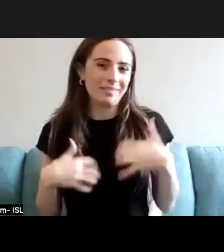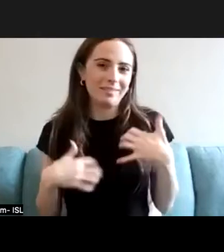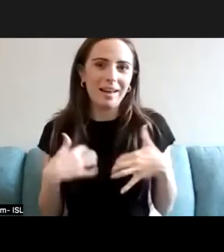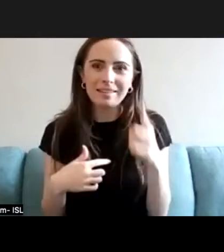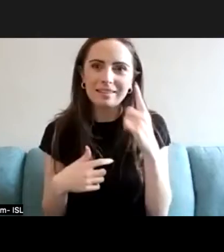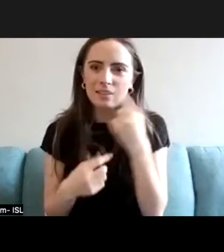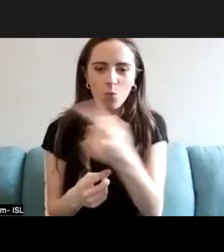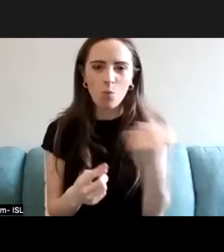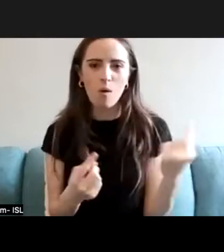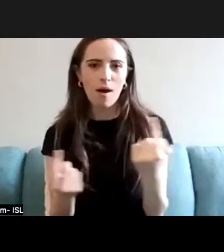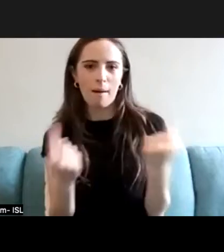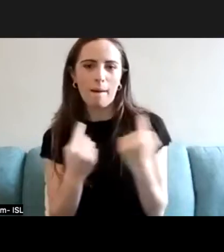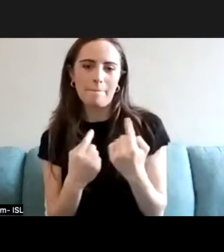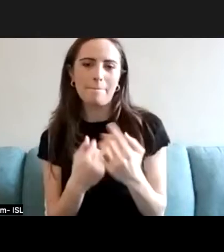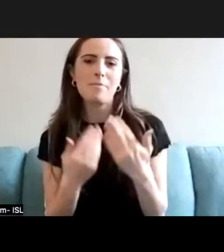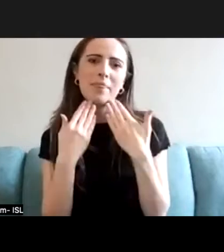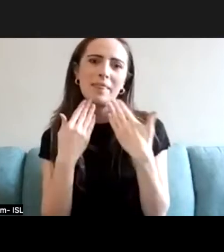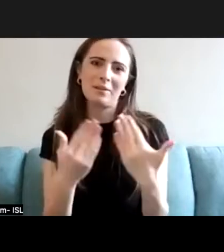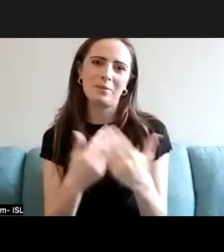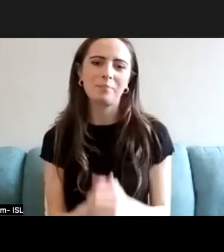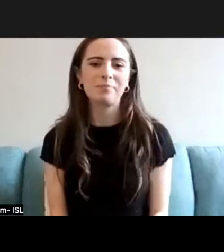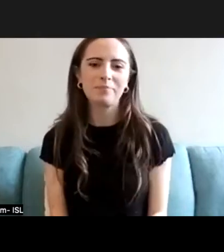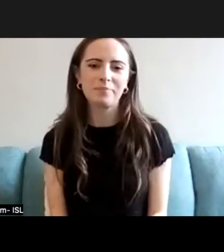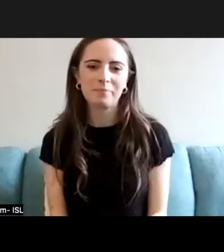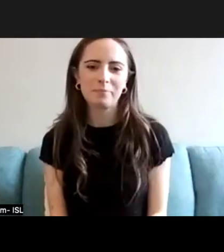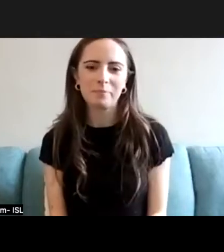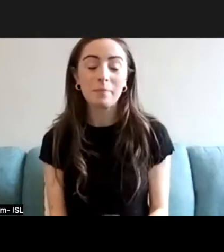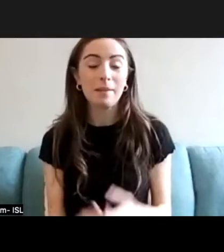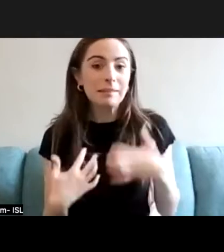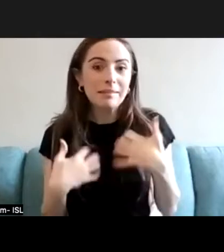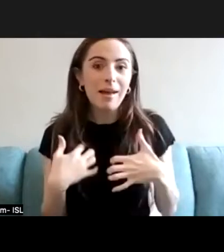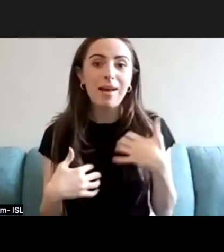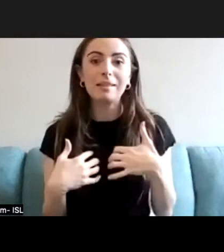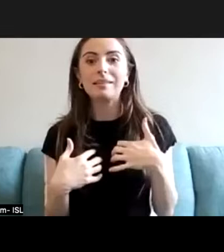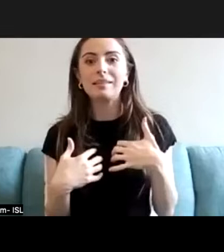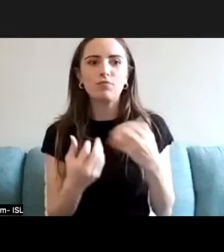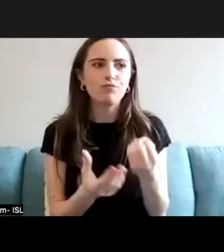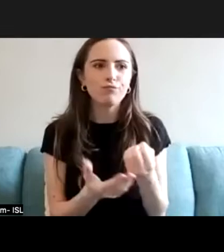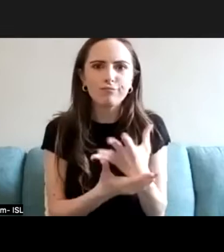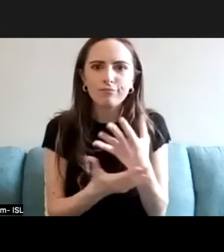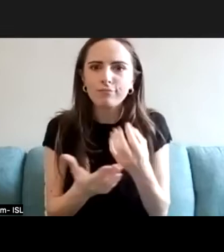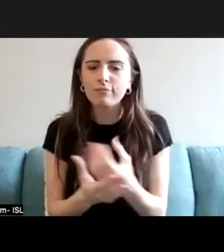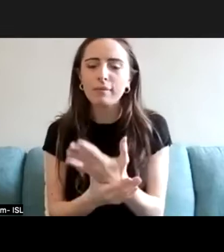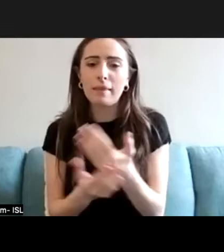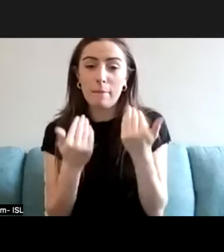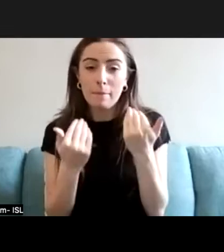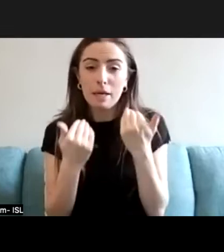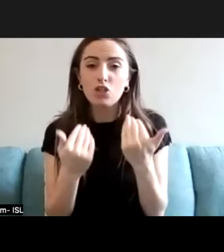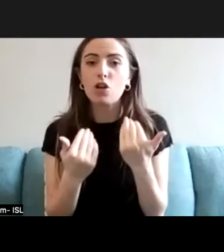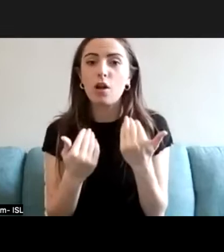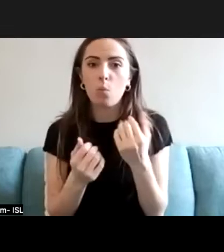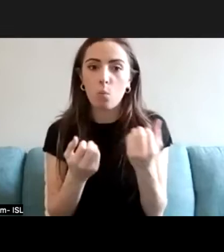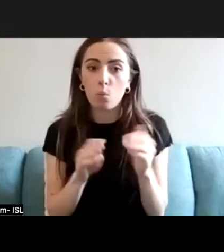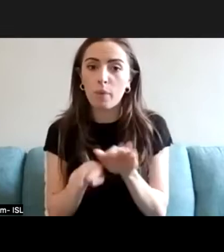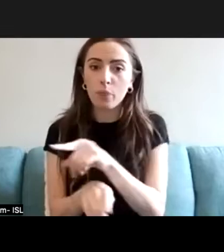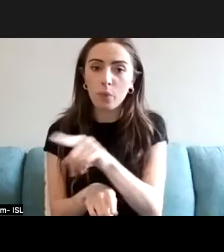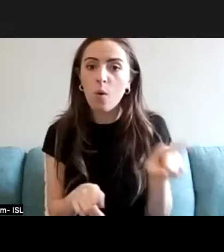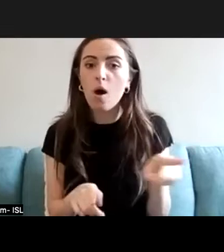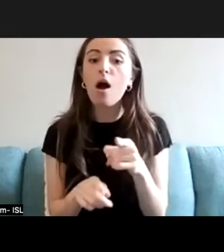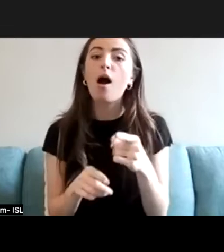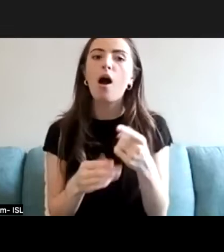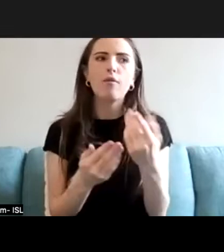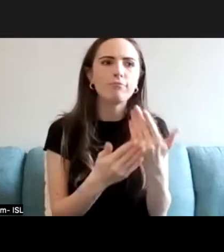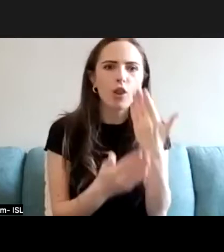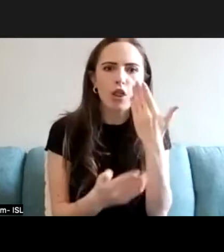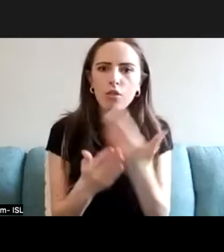topic. We're looking forward to sharing the information that we've been working on and to be able to learn from the